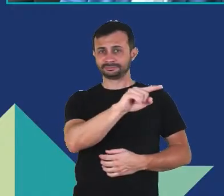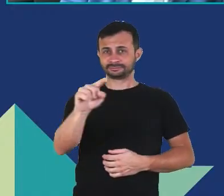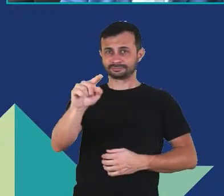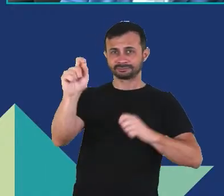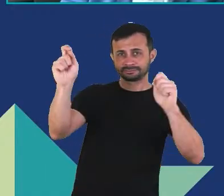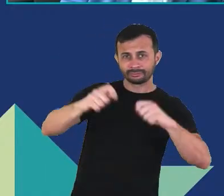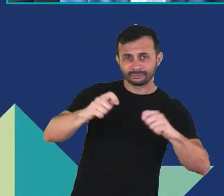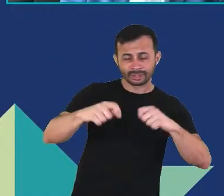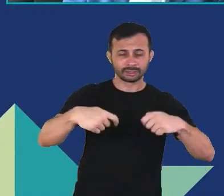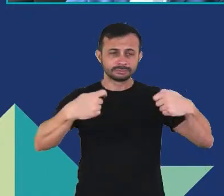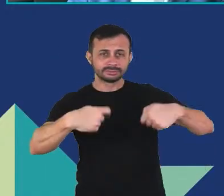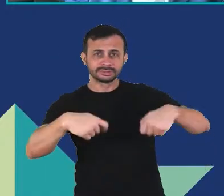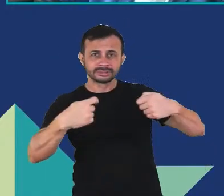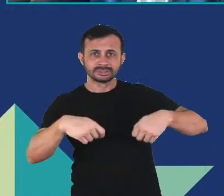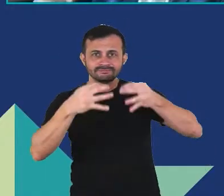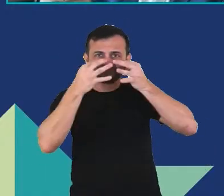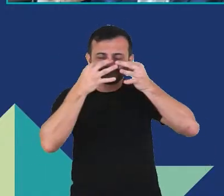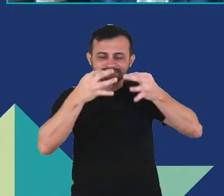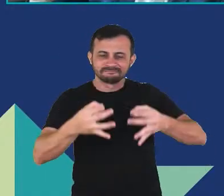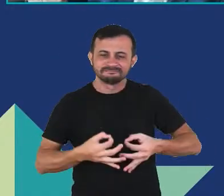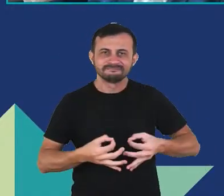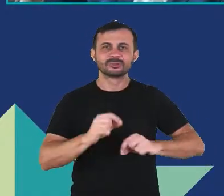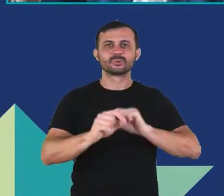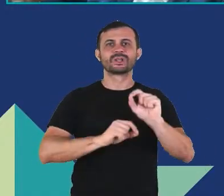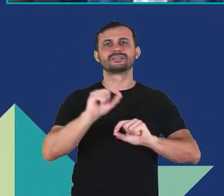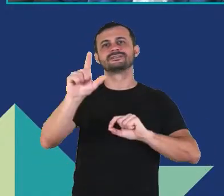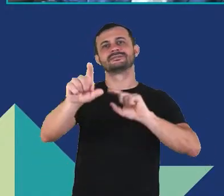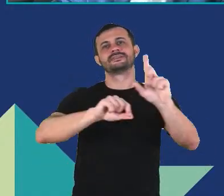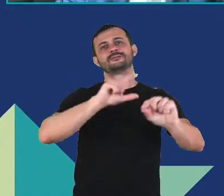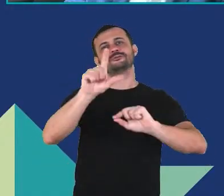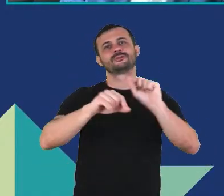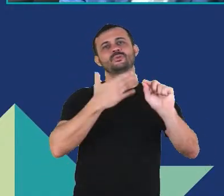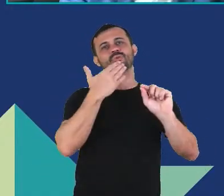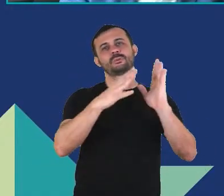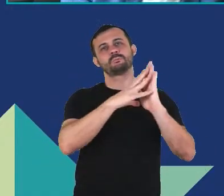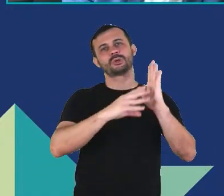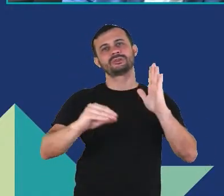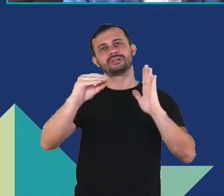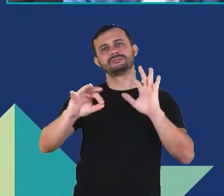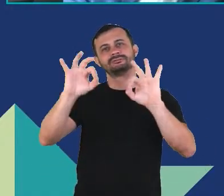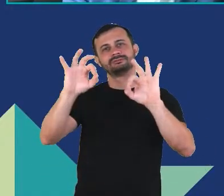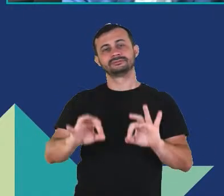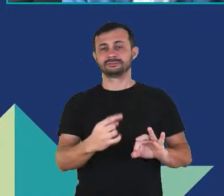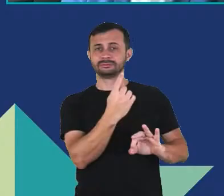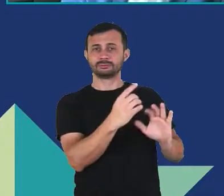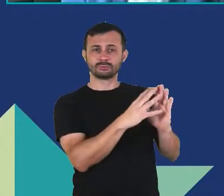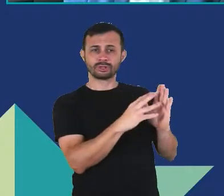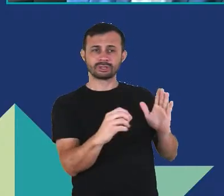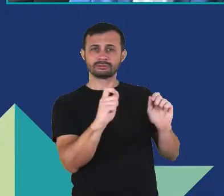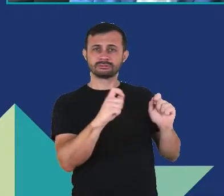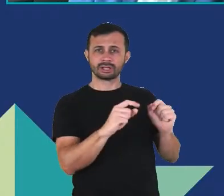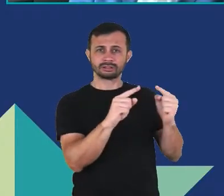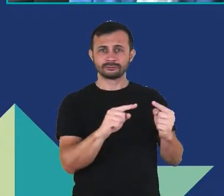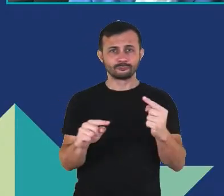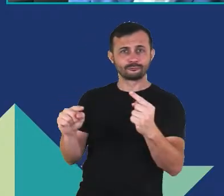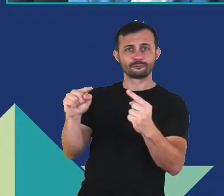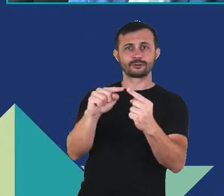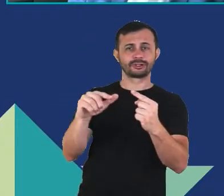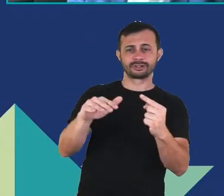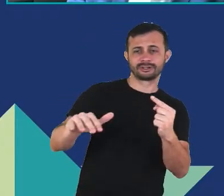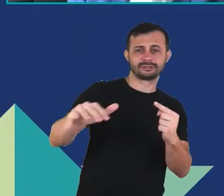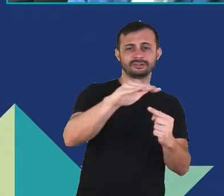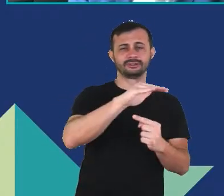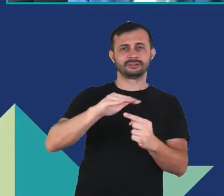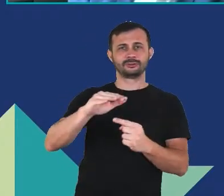One model, for example, in the Andes Mountains at, let's say, 4,500 meters, you